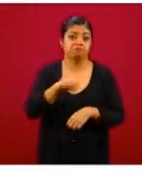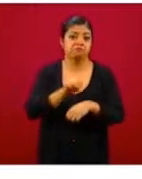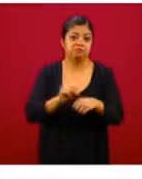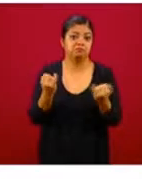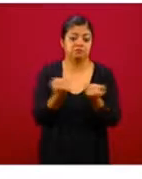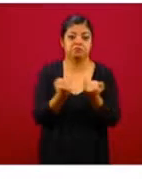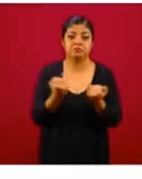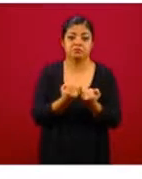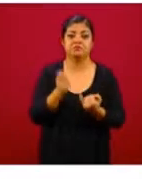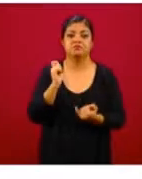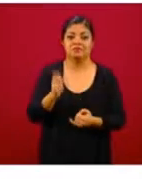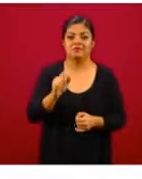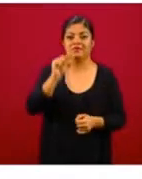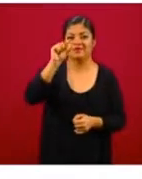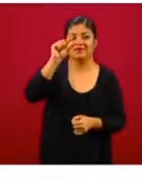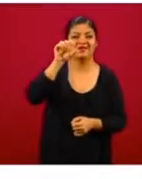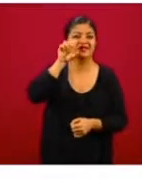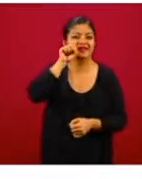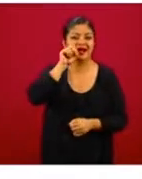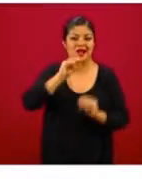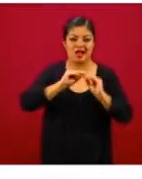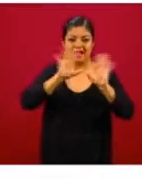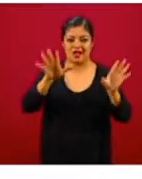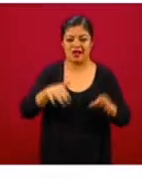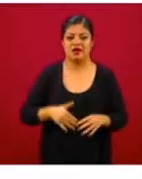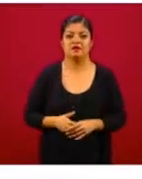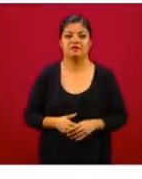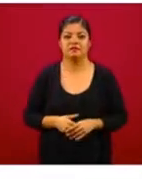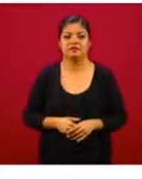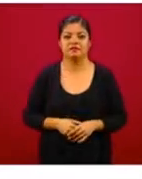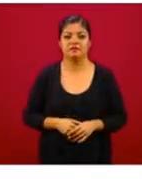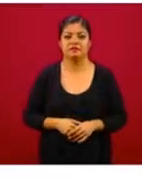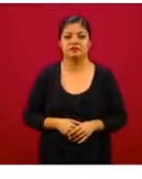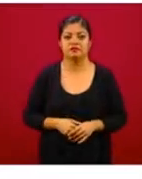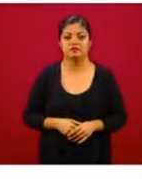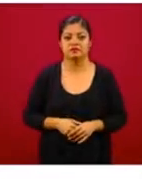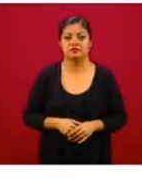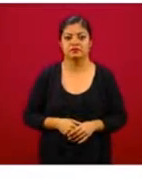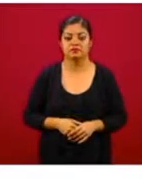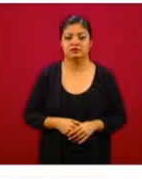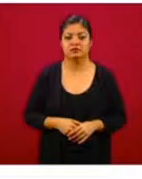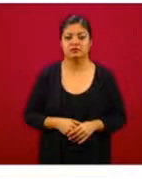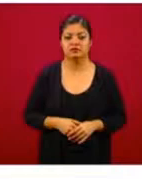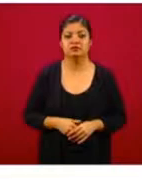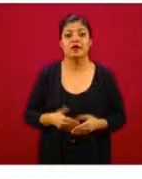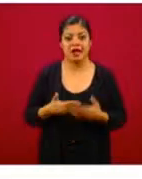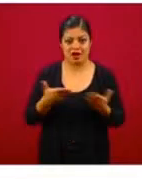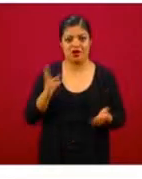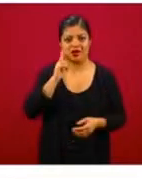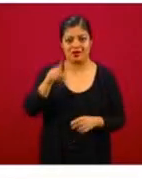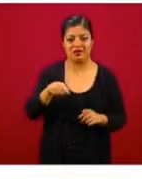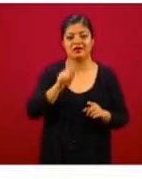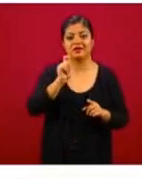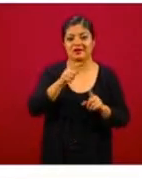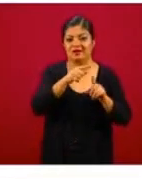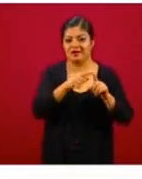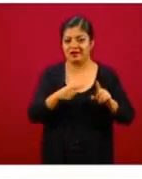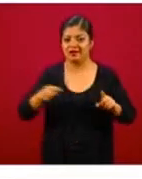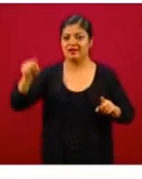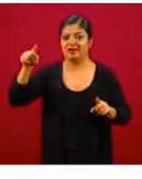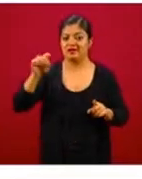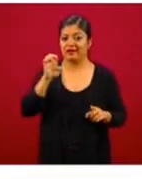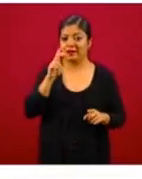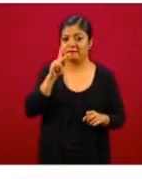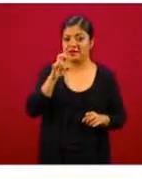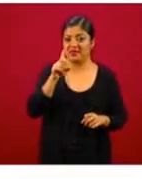cases to be confirmed, one of which is the light orange segment of the bar. And so let's